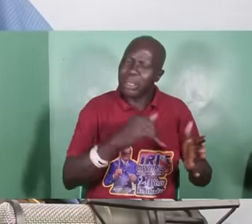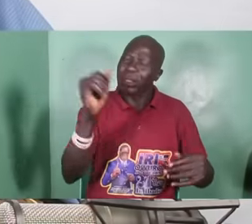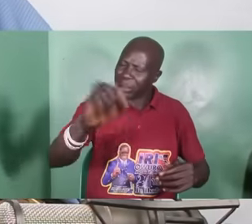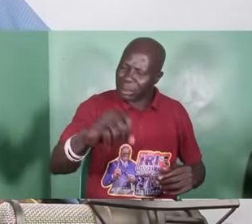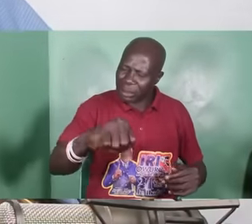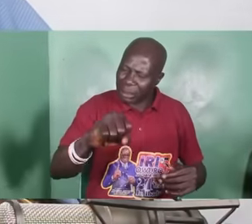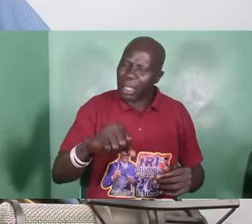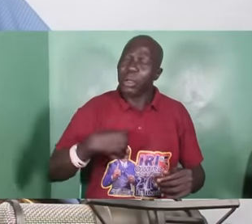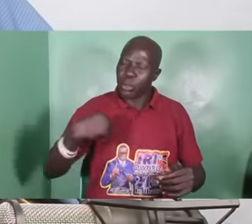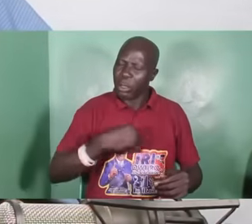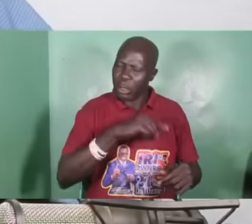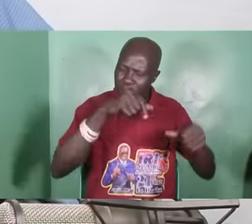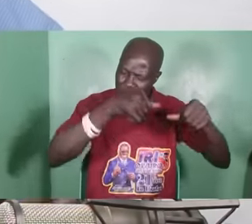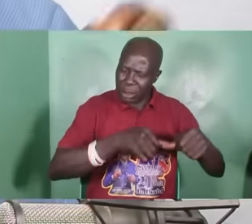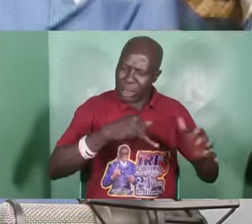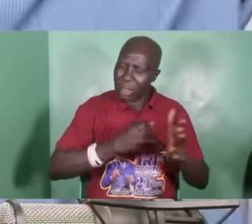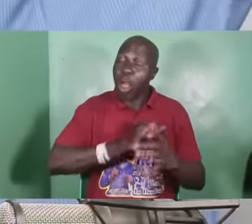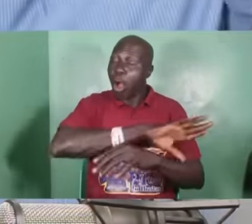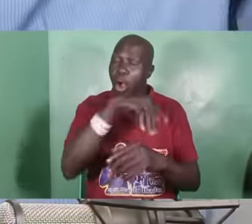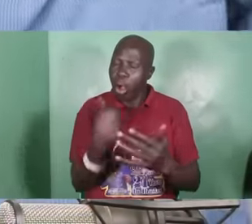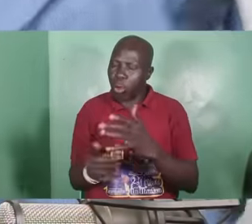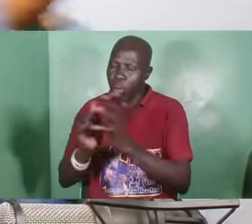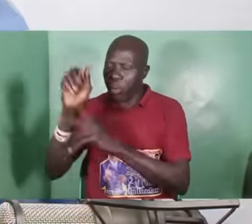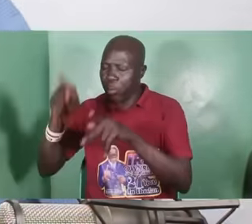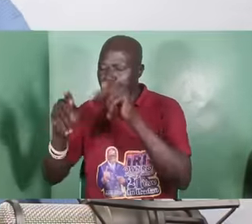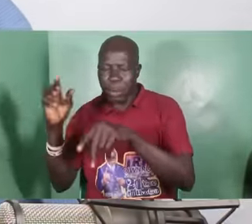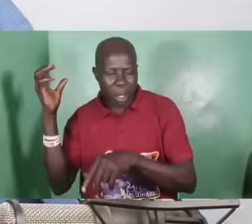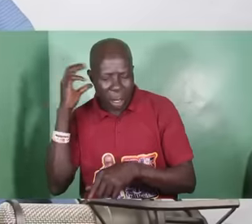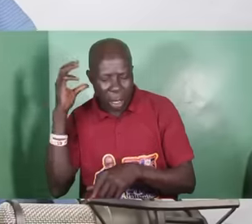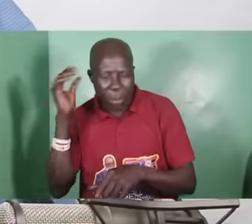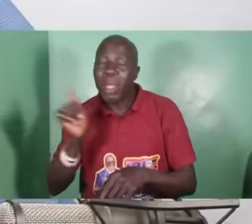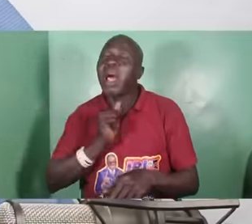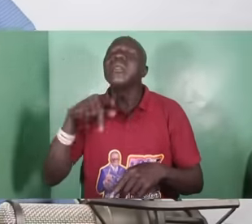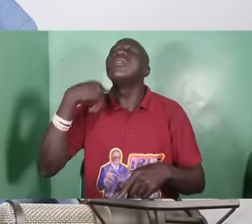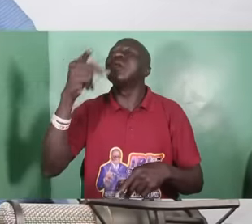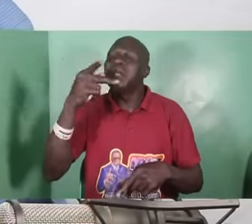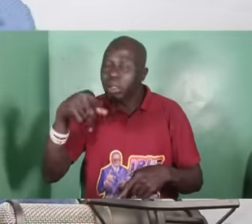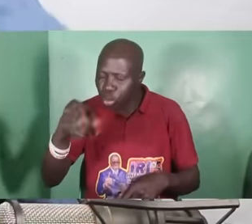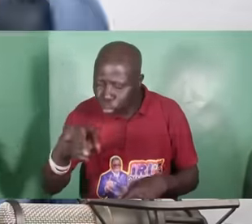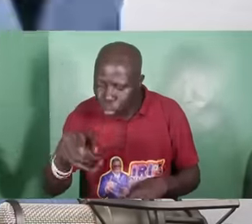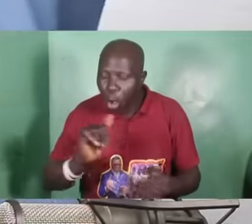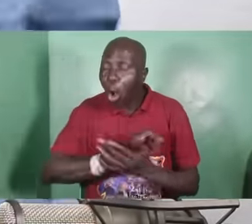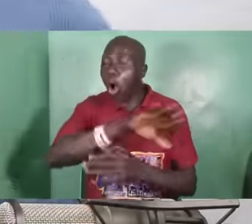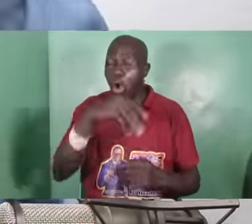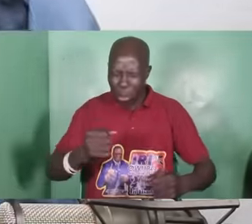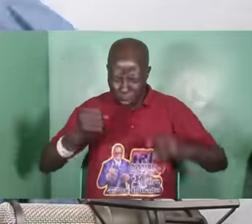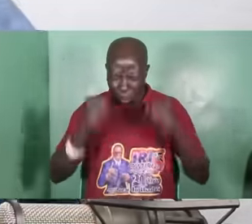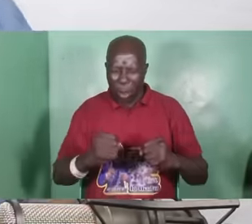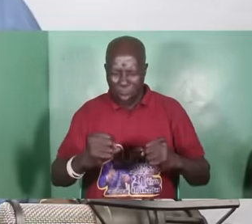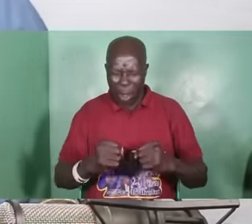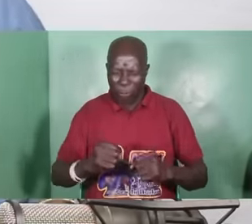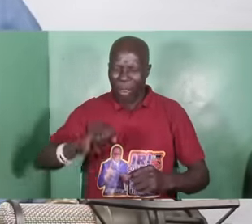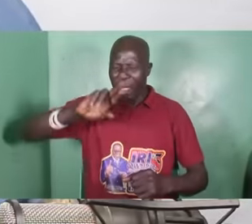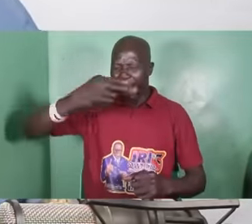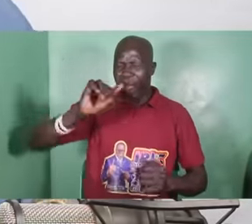Bene. Yes. Only local city. We need to zili. Gbogbo eyin te gbo mi. All of you are hearing me. Emi so fun yin. I declare to you. Gbogbo agbara Haman. Every forces